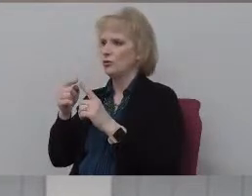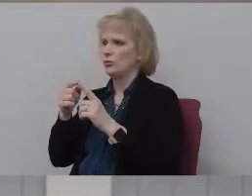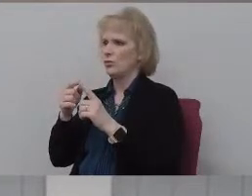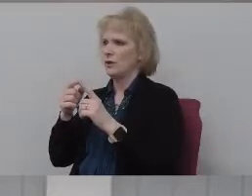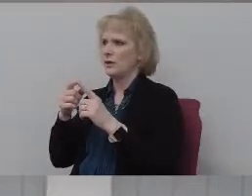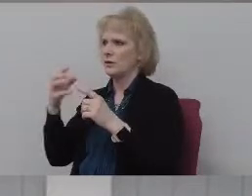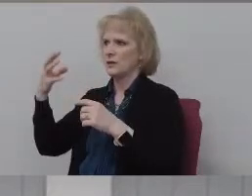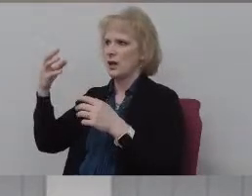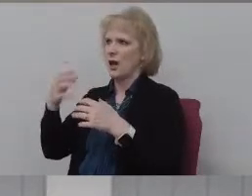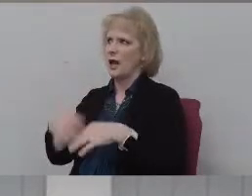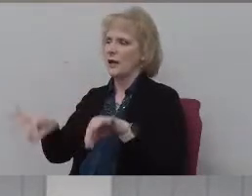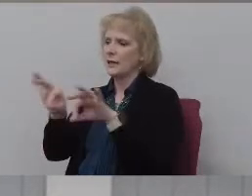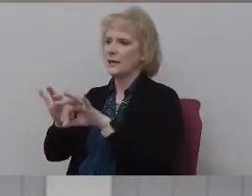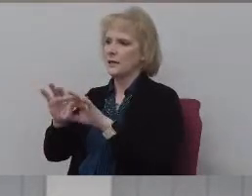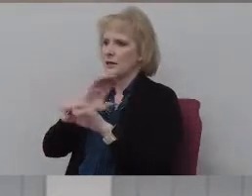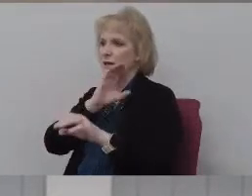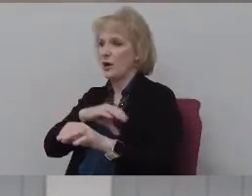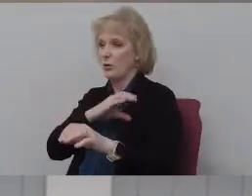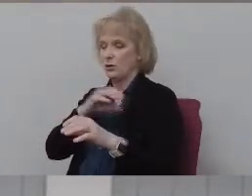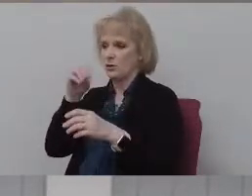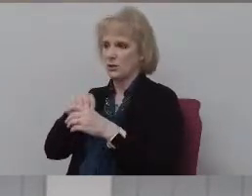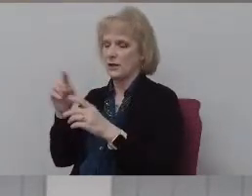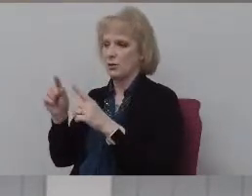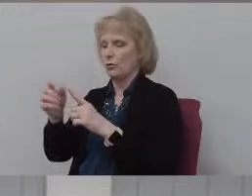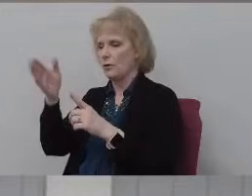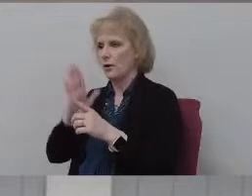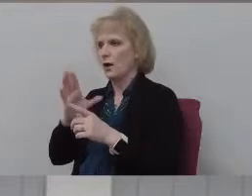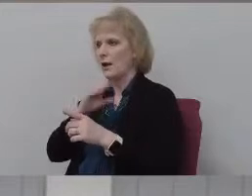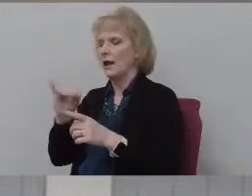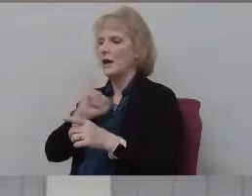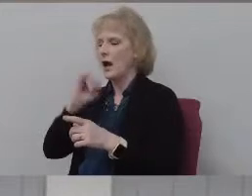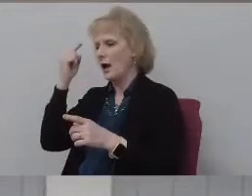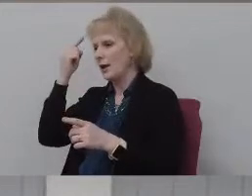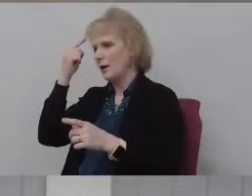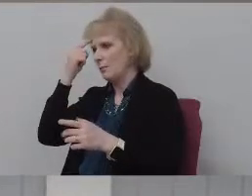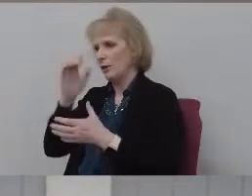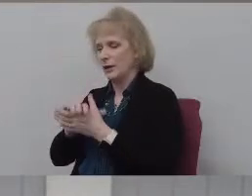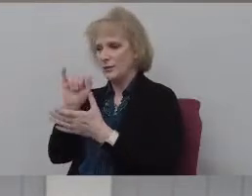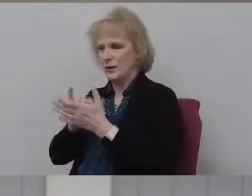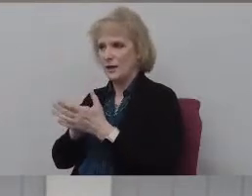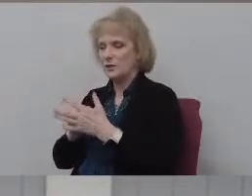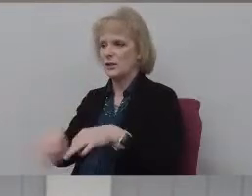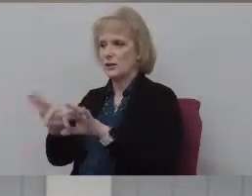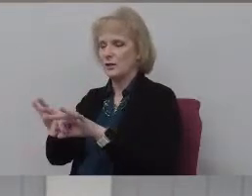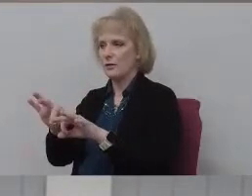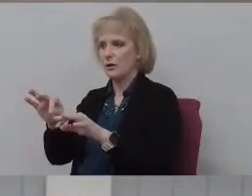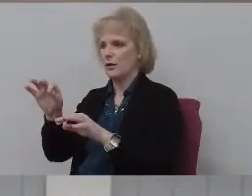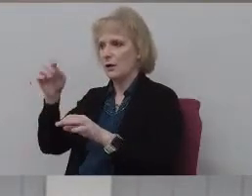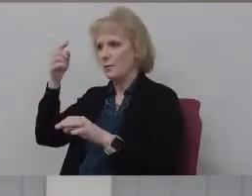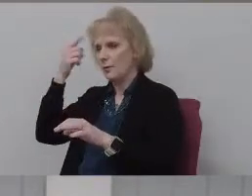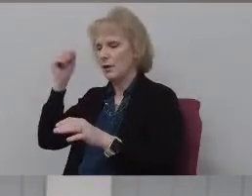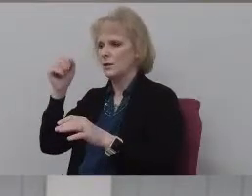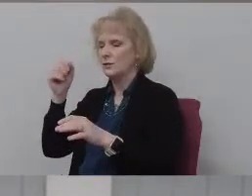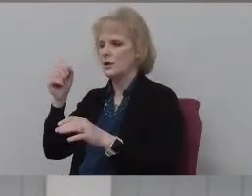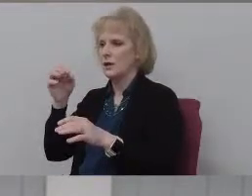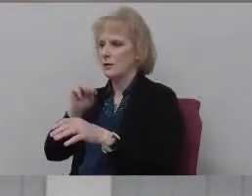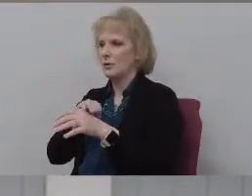God, he begins speaking through the prophets. And I believe it's significant because I believe the ministry of the Old Testament